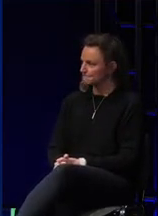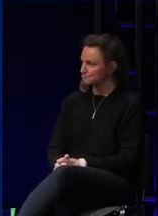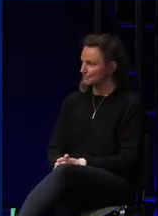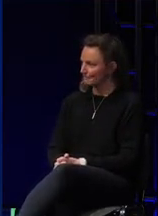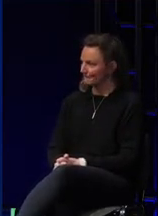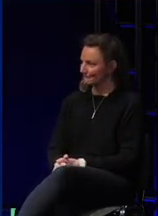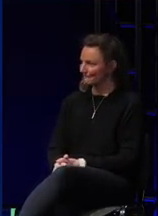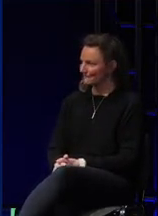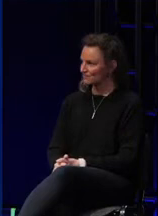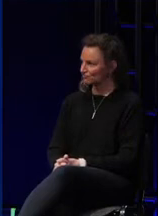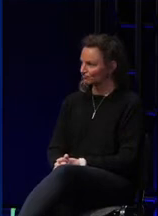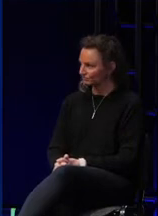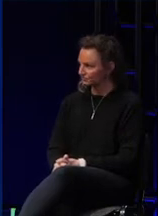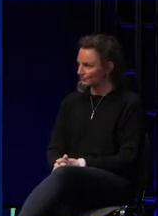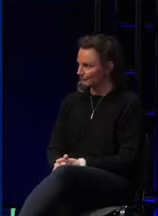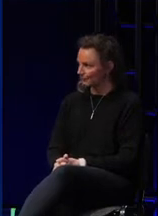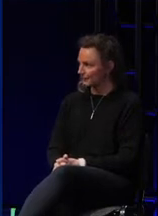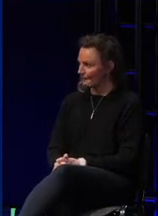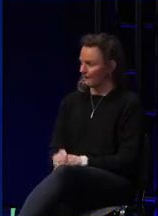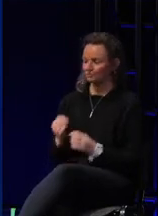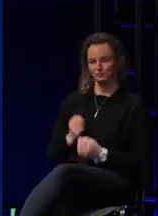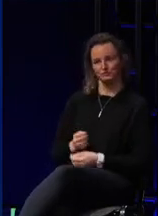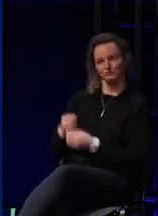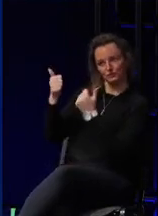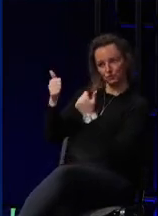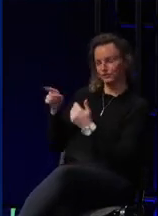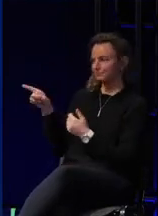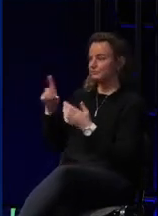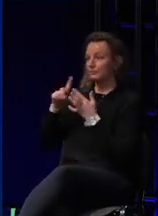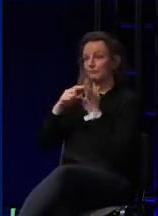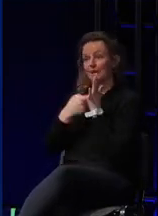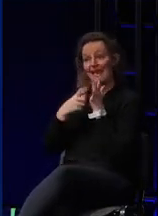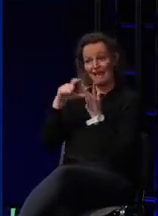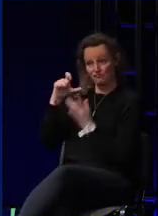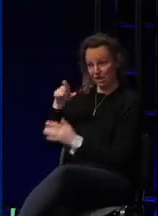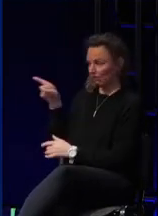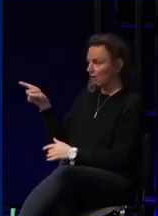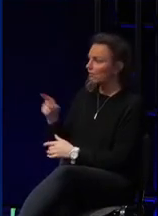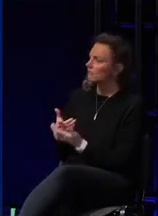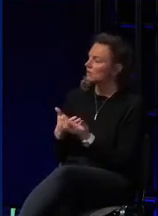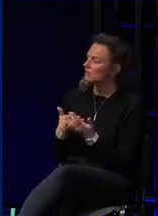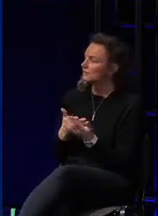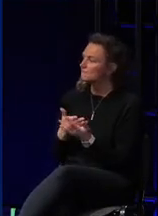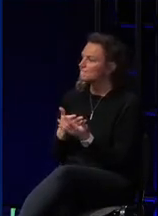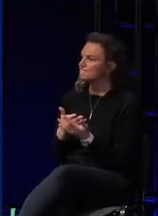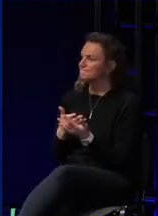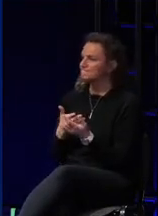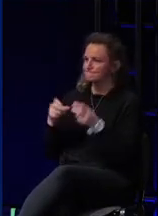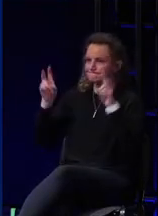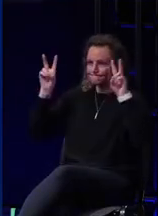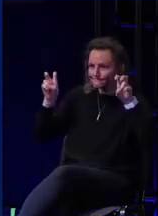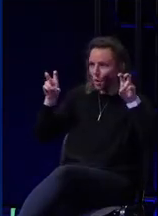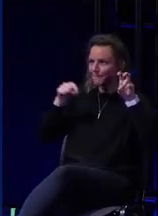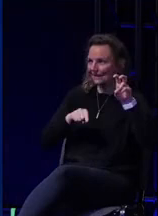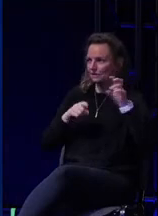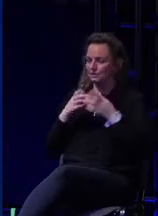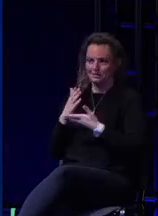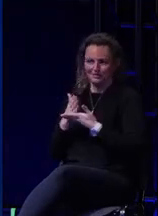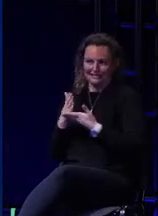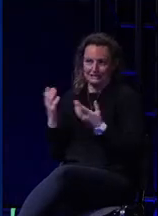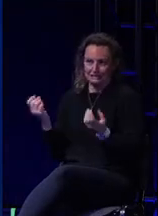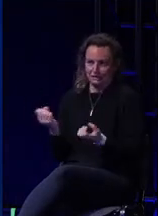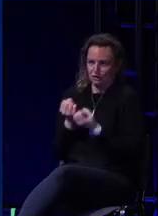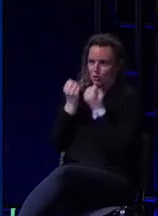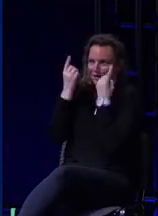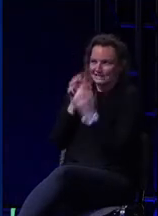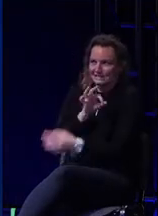Yeah, it was so good. And Erik, kind of on this note, and I don't even understand it enough to ask the question